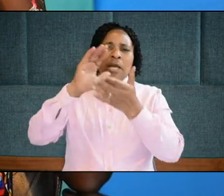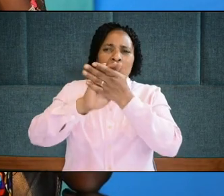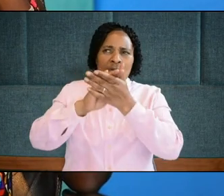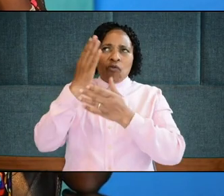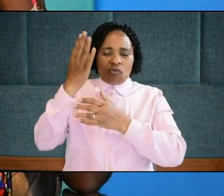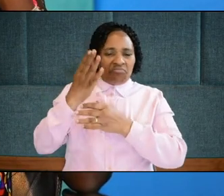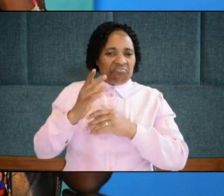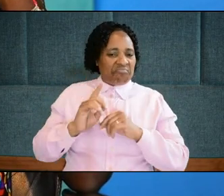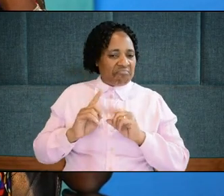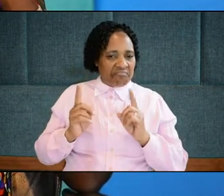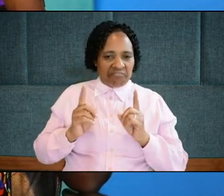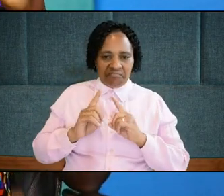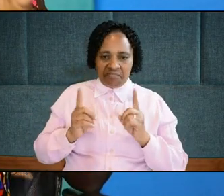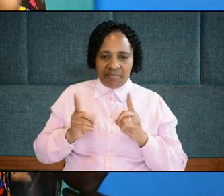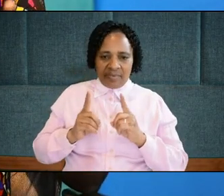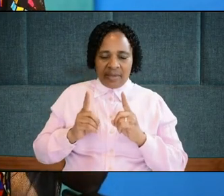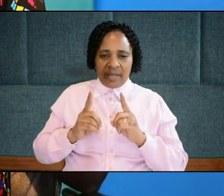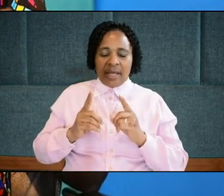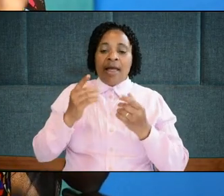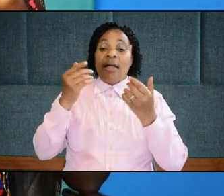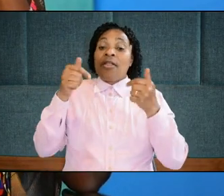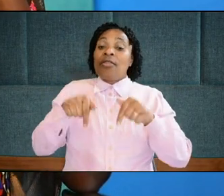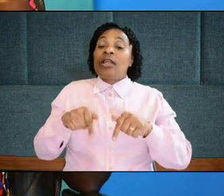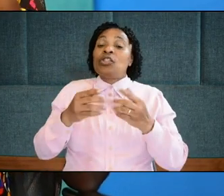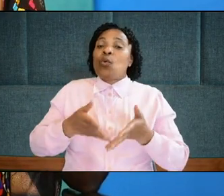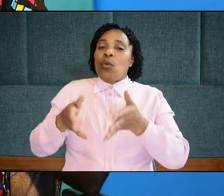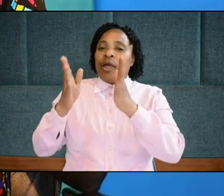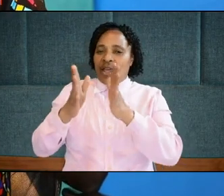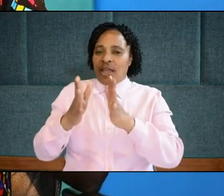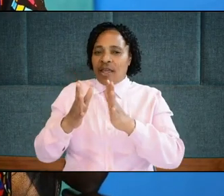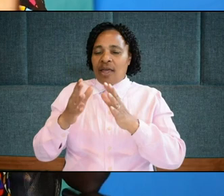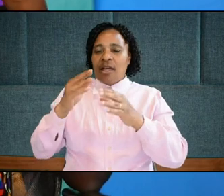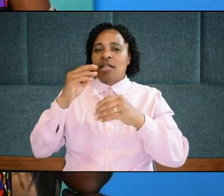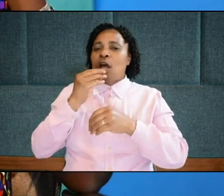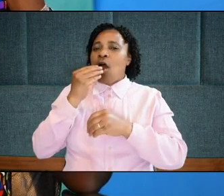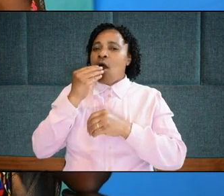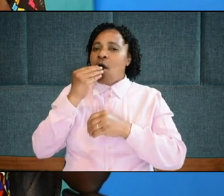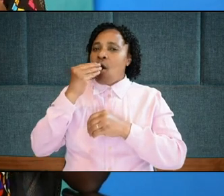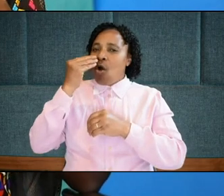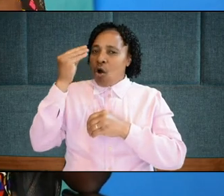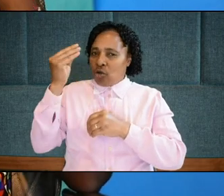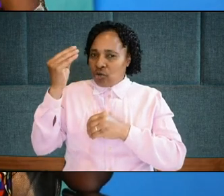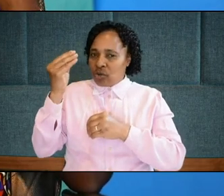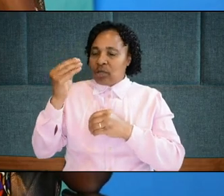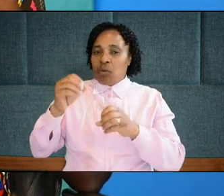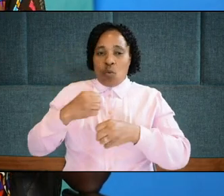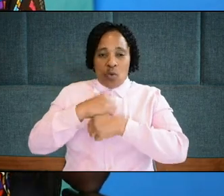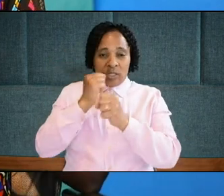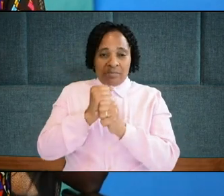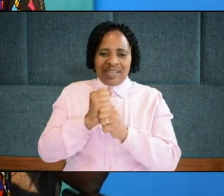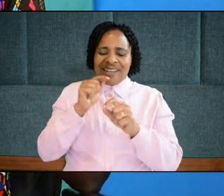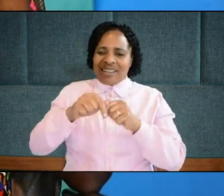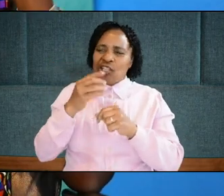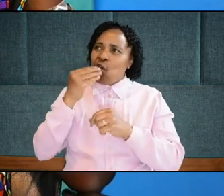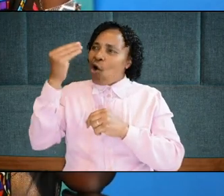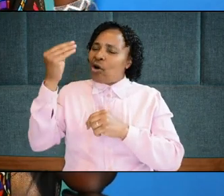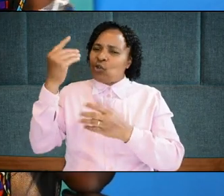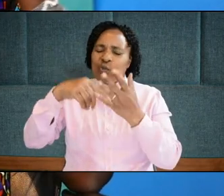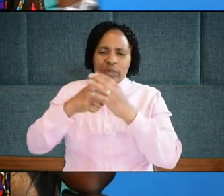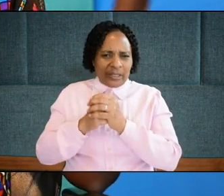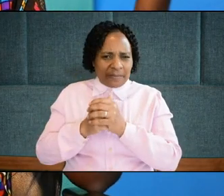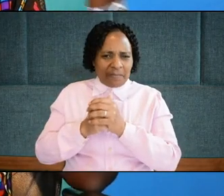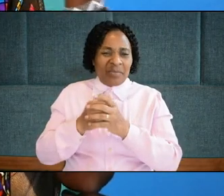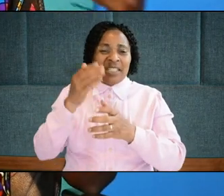you," and in that manner, an oath was made, and this oath was such that